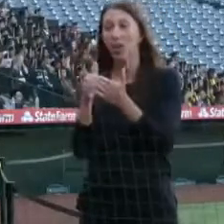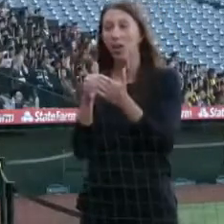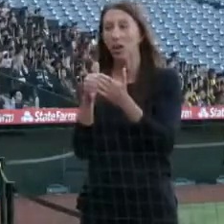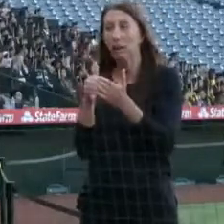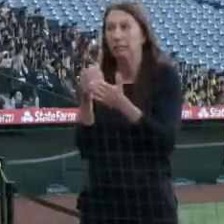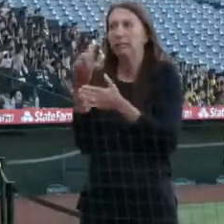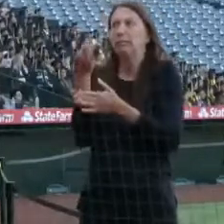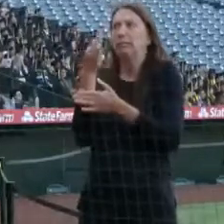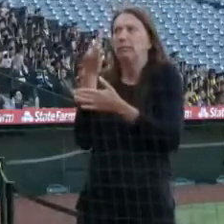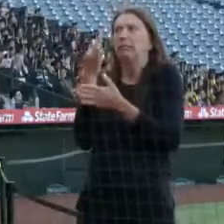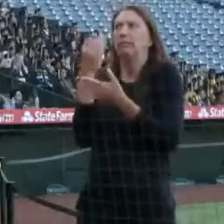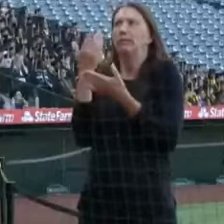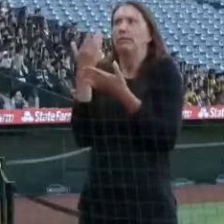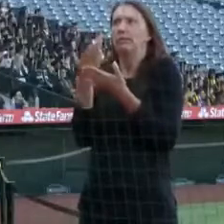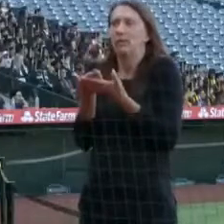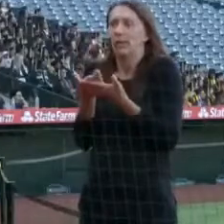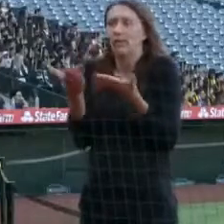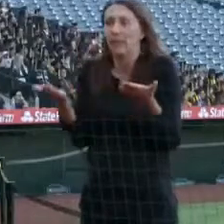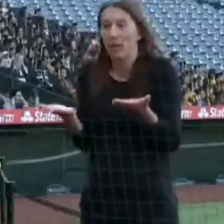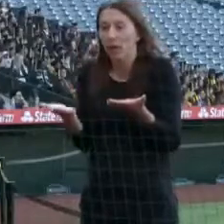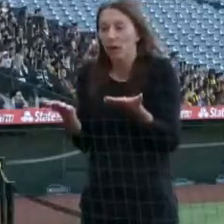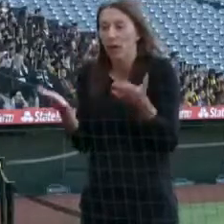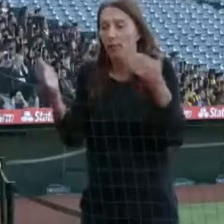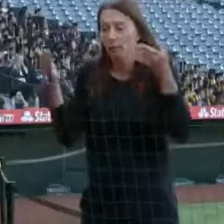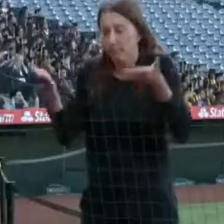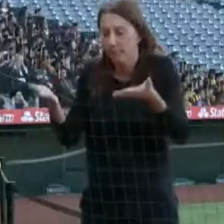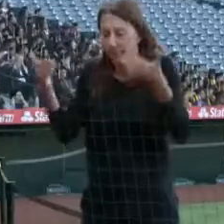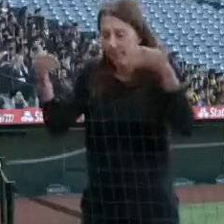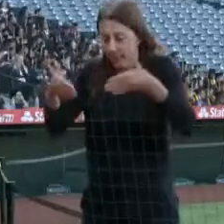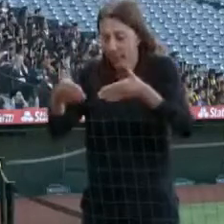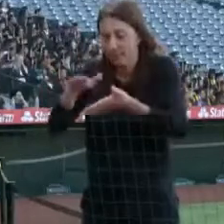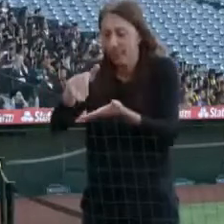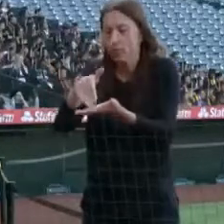arriving and has provided a central location for so many student services